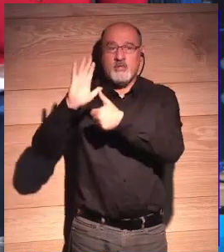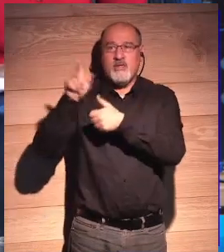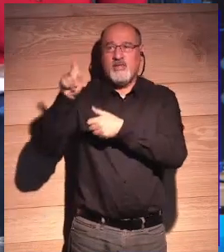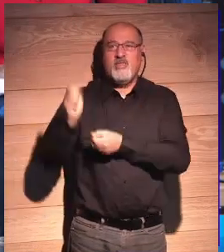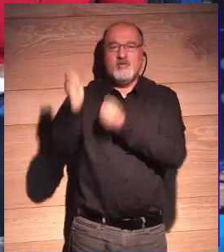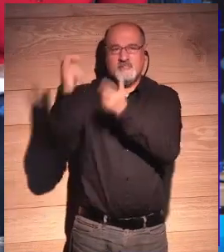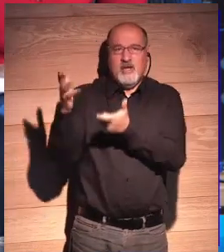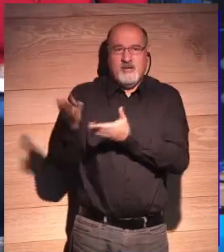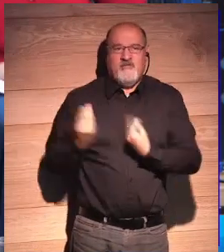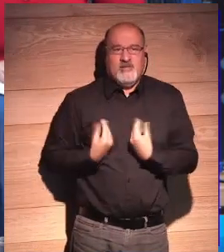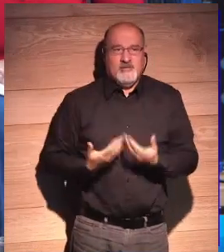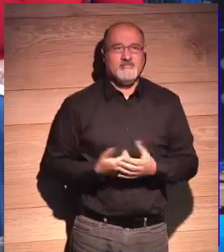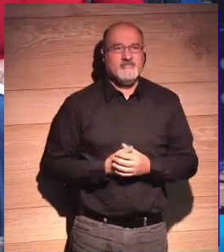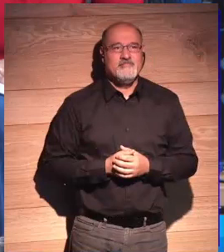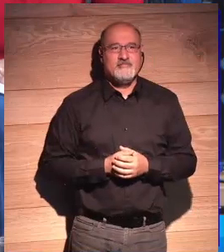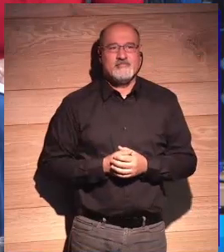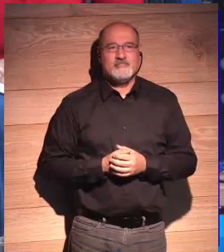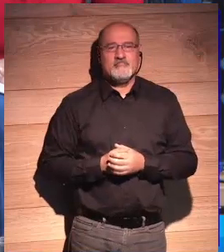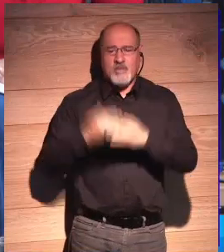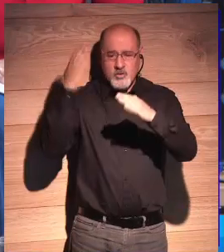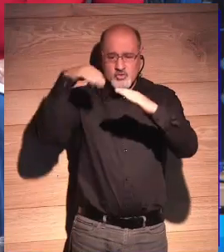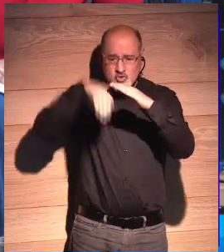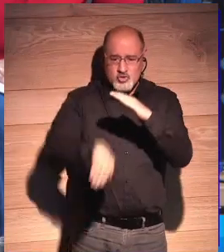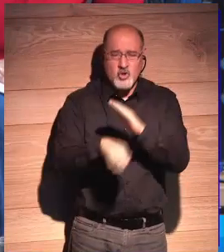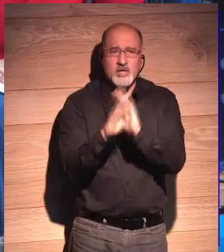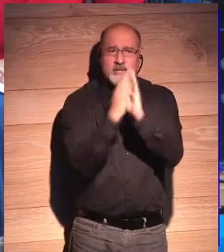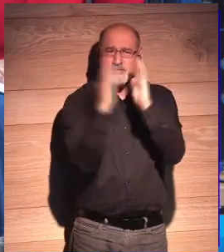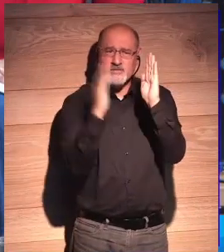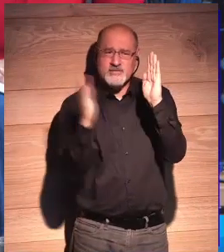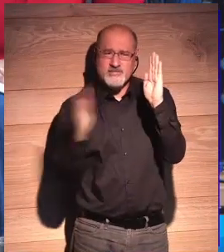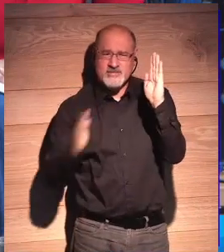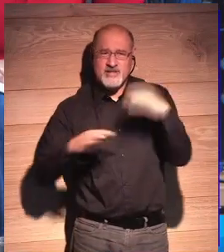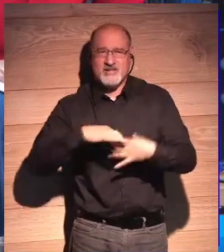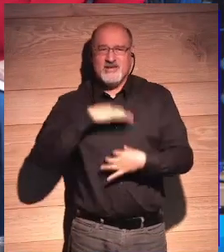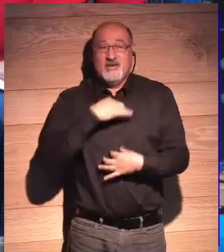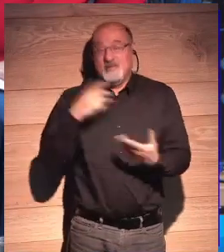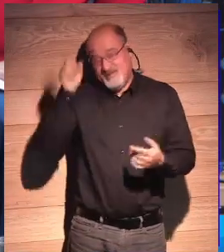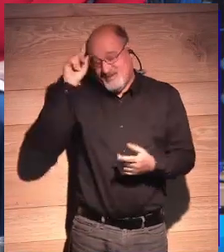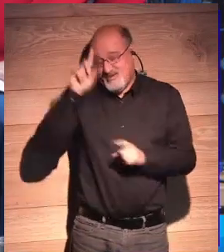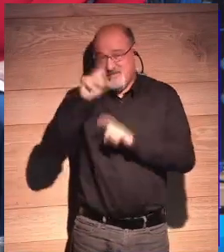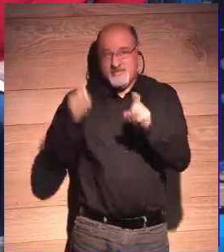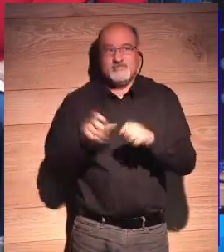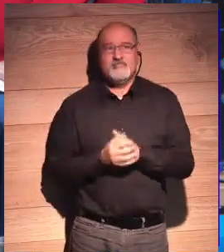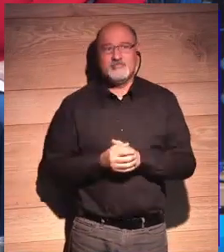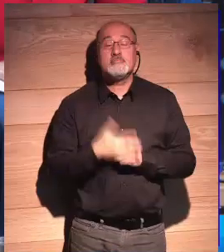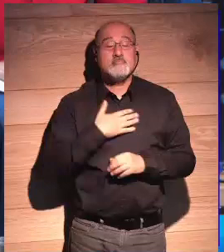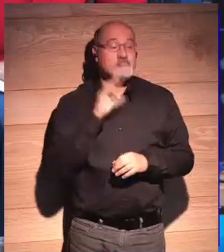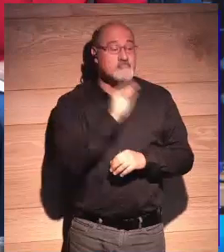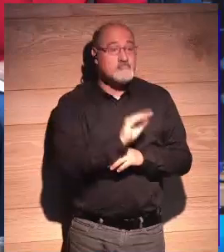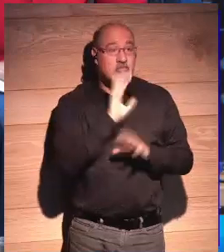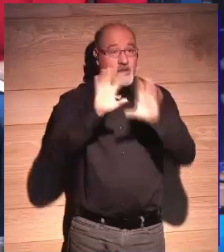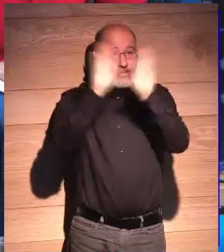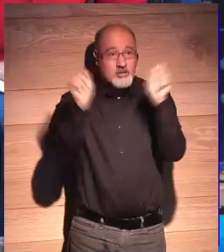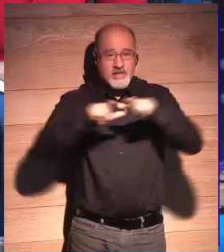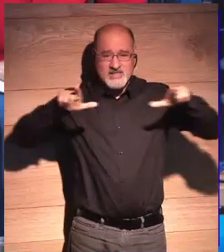a big seller just for the ties. I don't know if he wears them or if, I don't know. He's holding those in a dark room, like